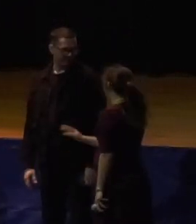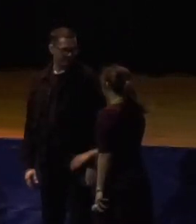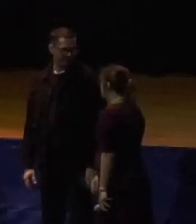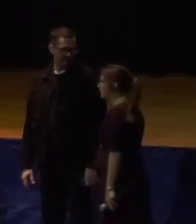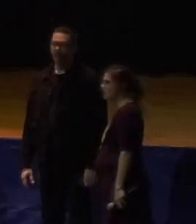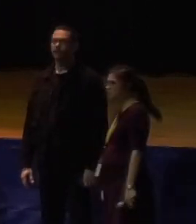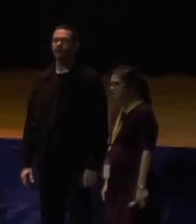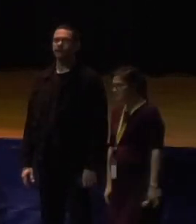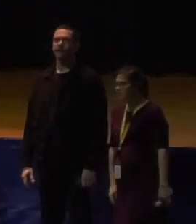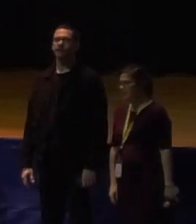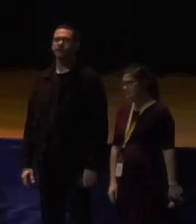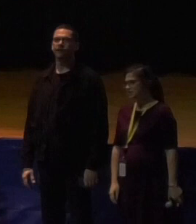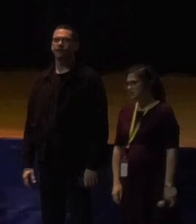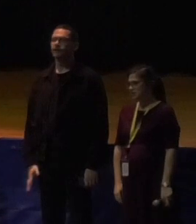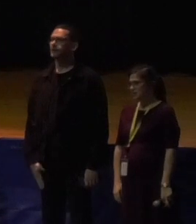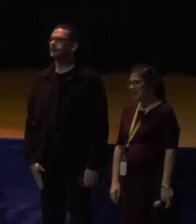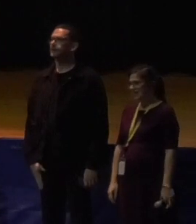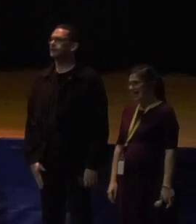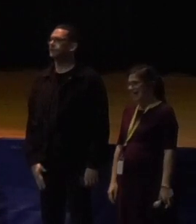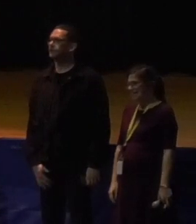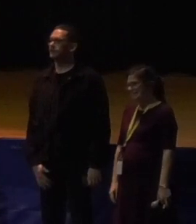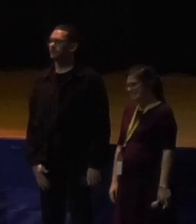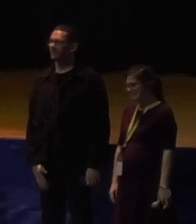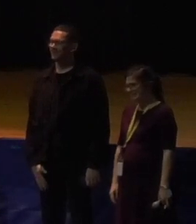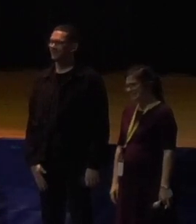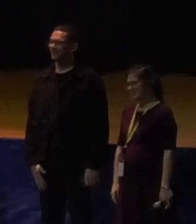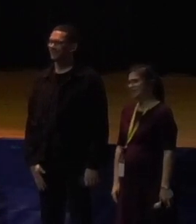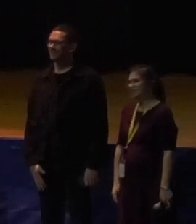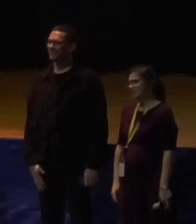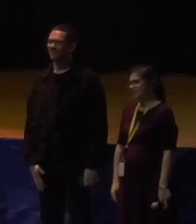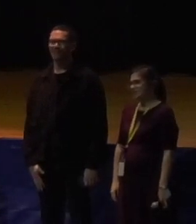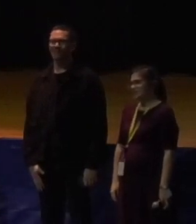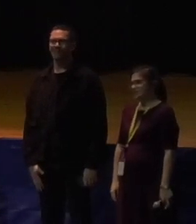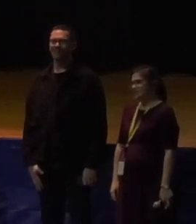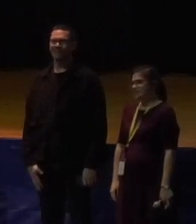No, not at all. Right. Hi. Hi.